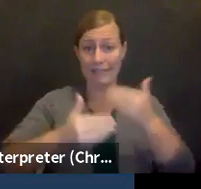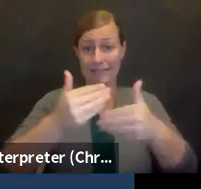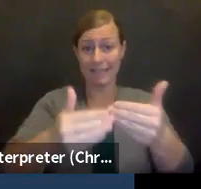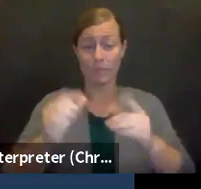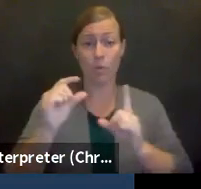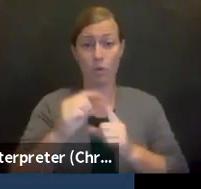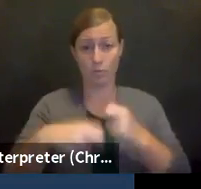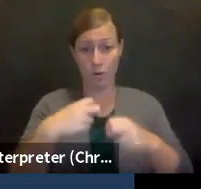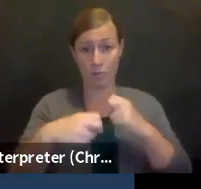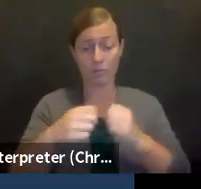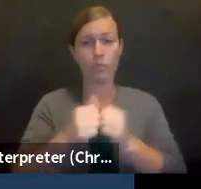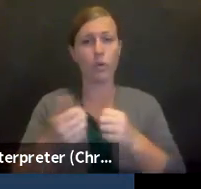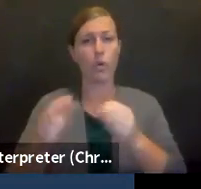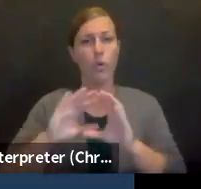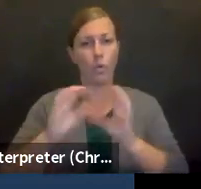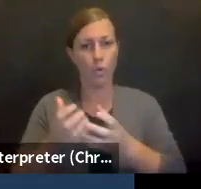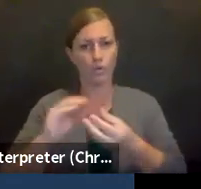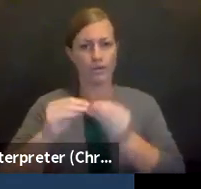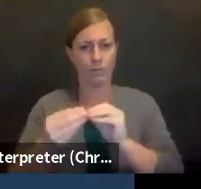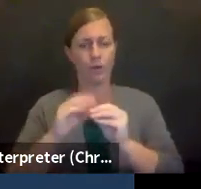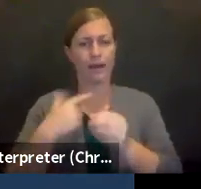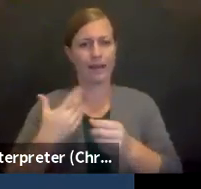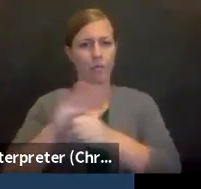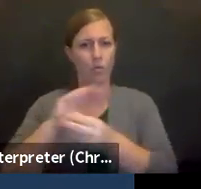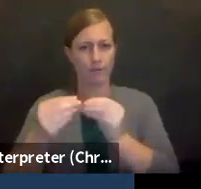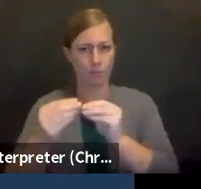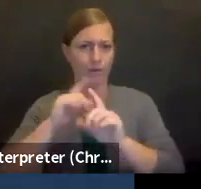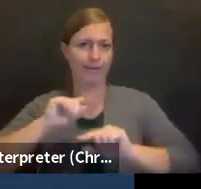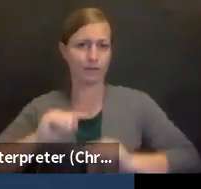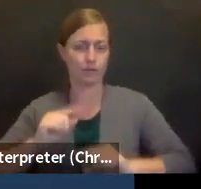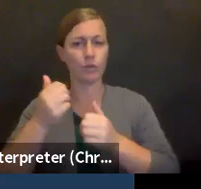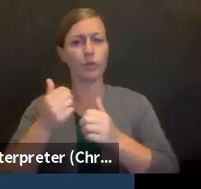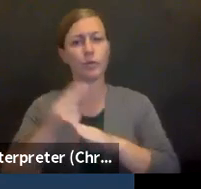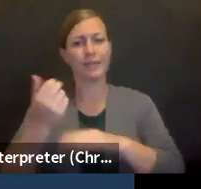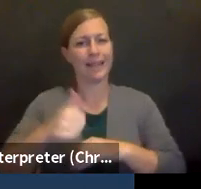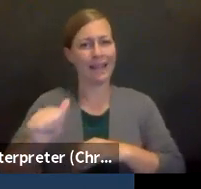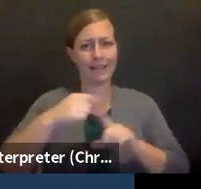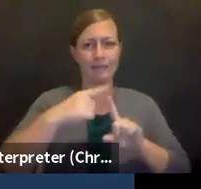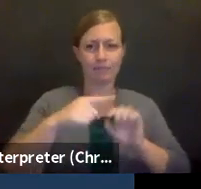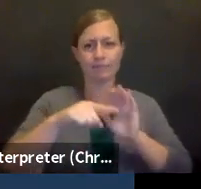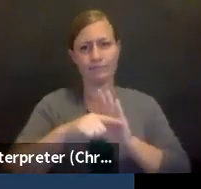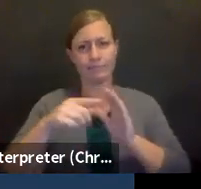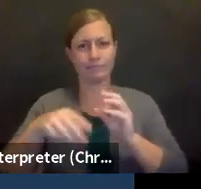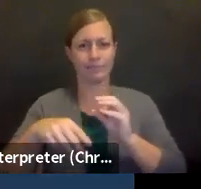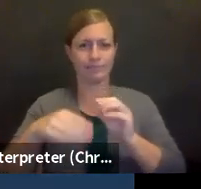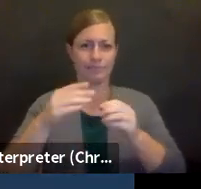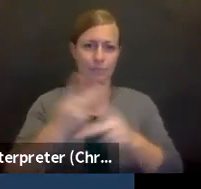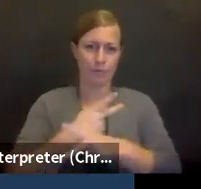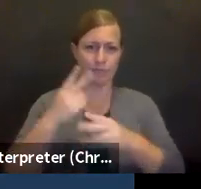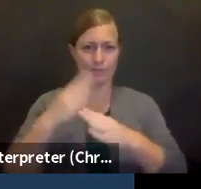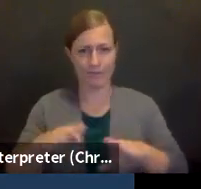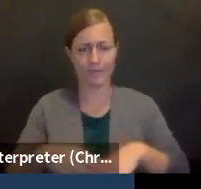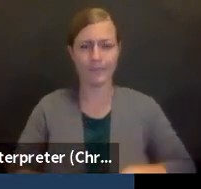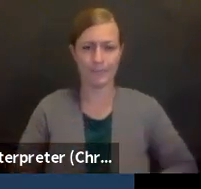with whole numbers and having whole number answers using any of the 4 operations. So solve